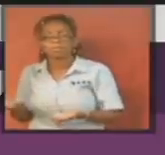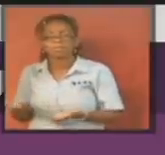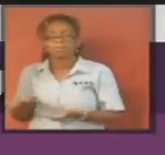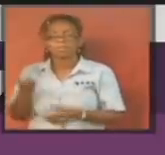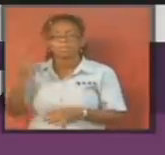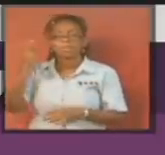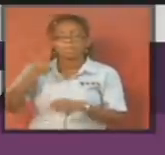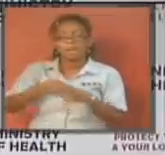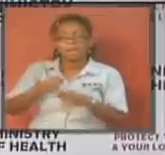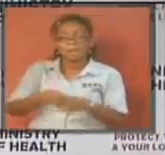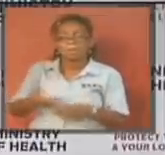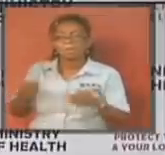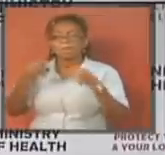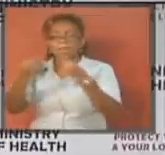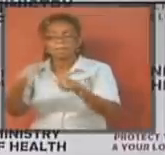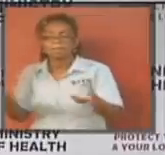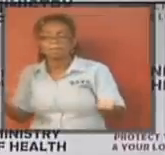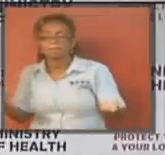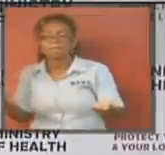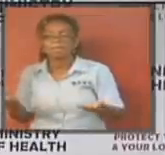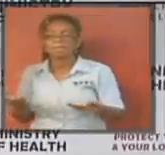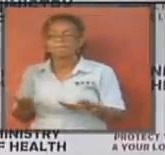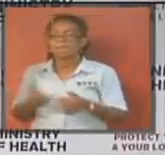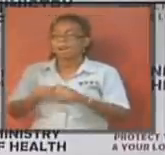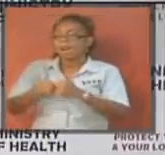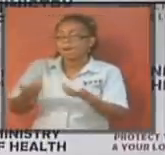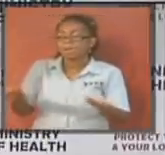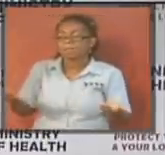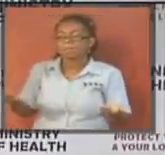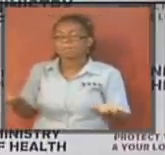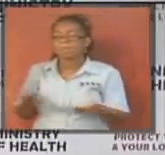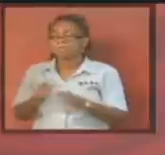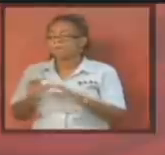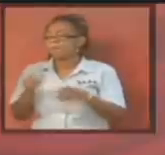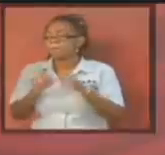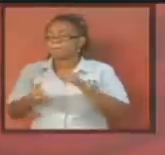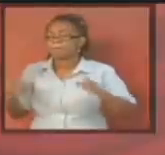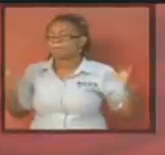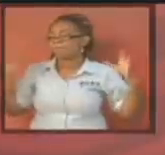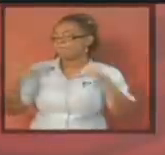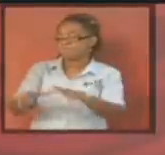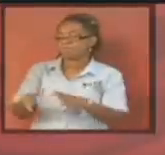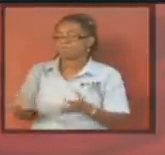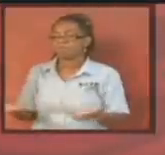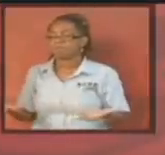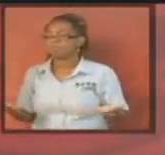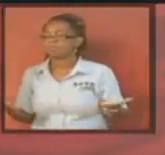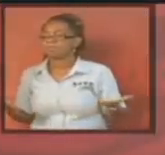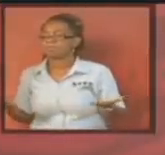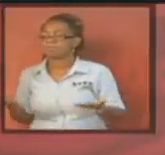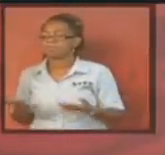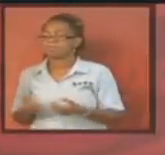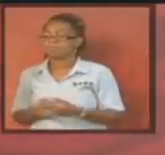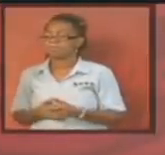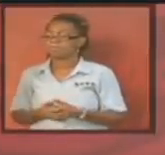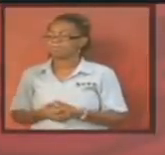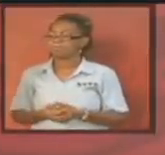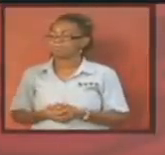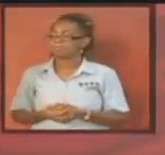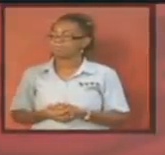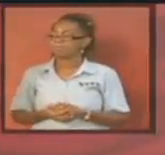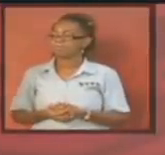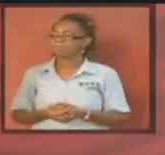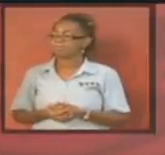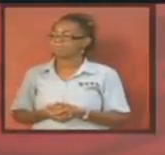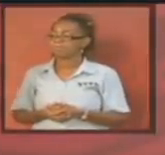you. Thank you for your question. Dr. Simbanad, you can go ahead. Thank you, Ms. McKenzie. Thank you for your question. So I don't have